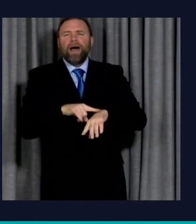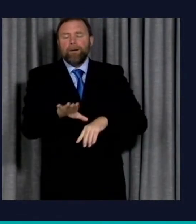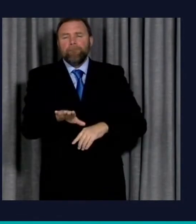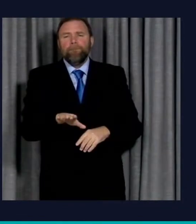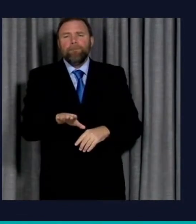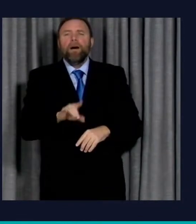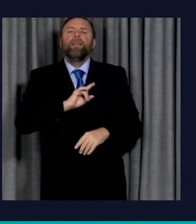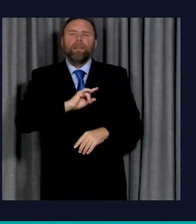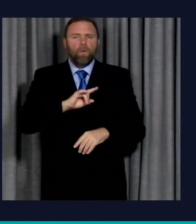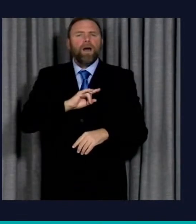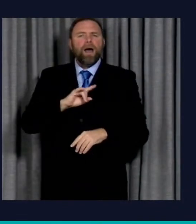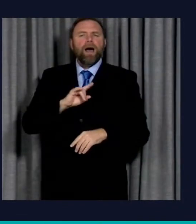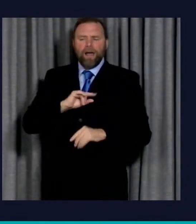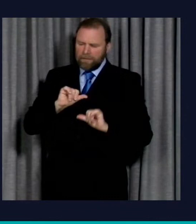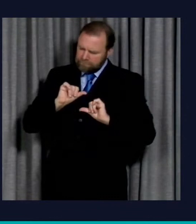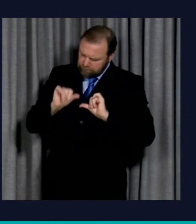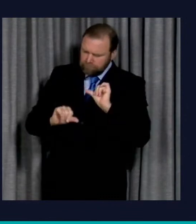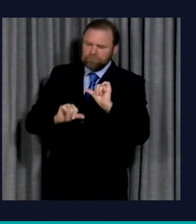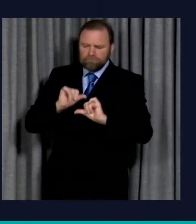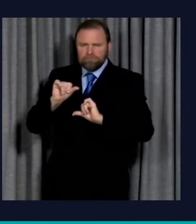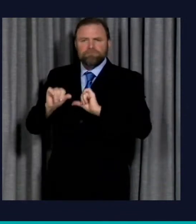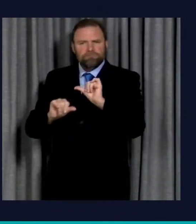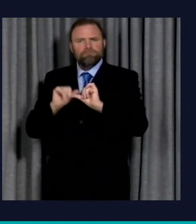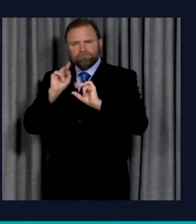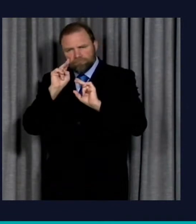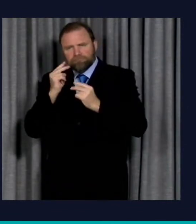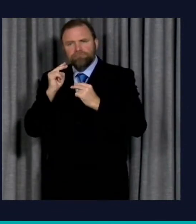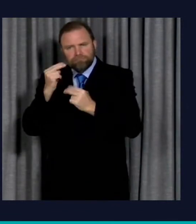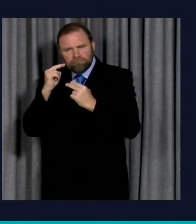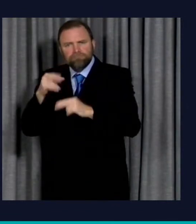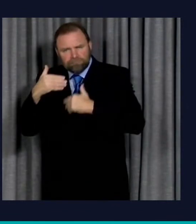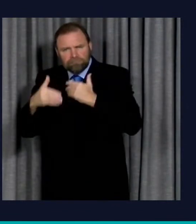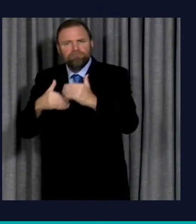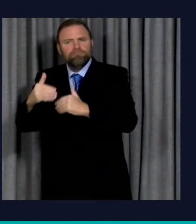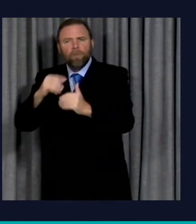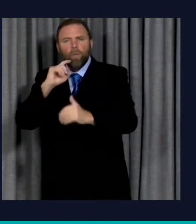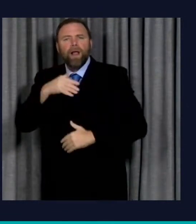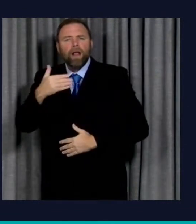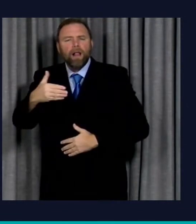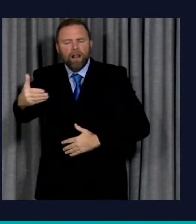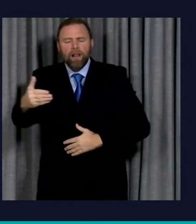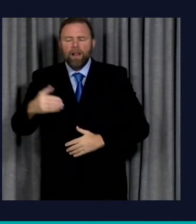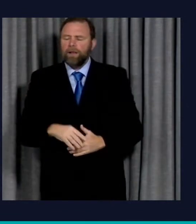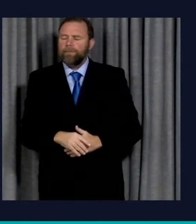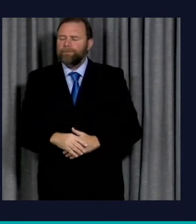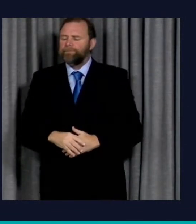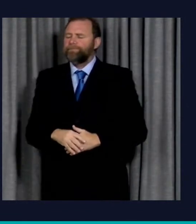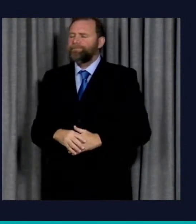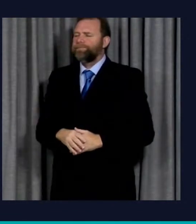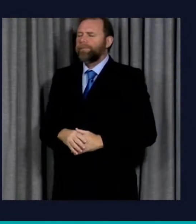they will continue to be kept very regularly under review.